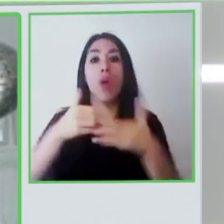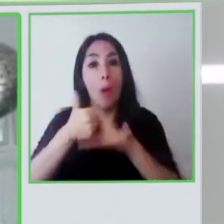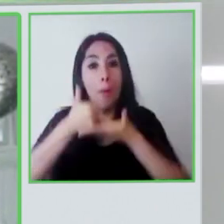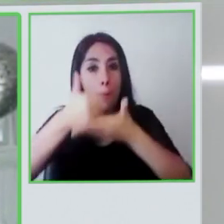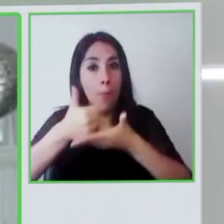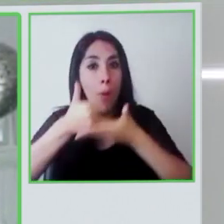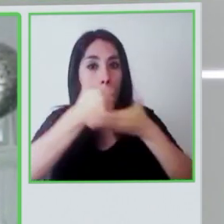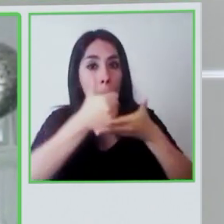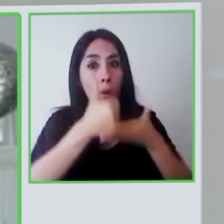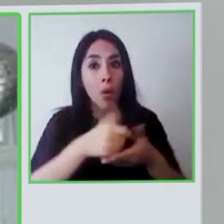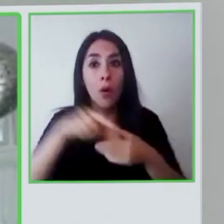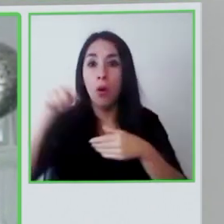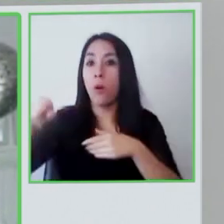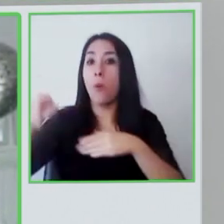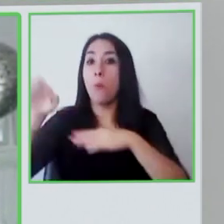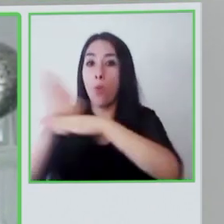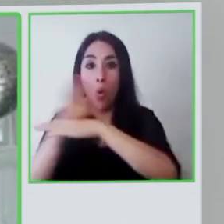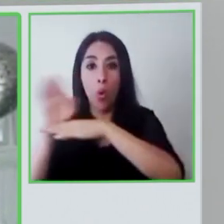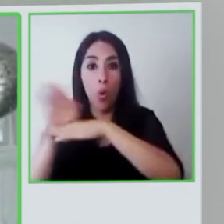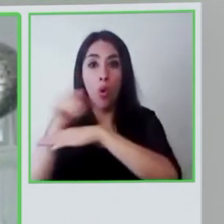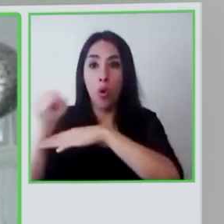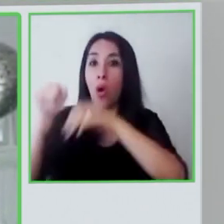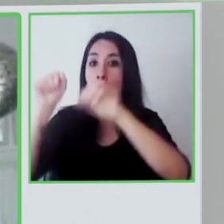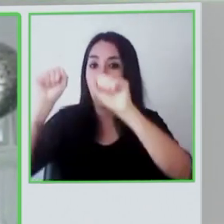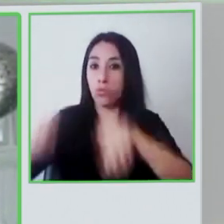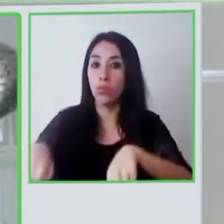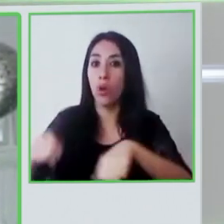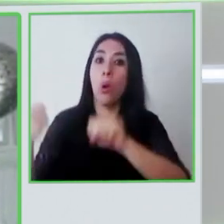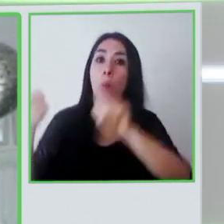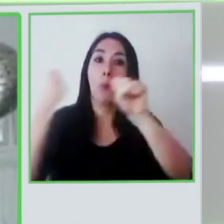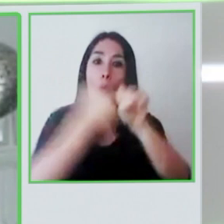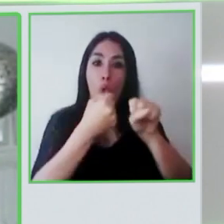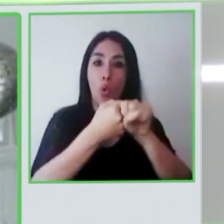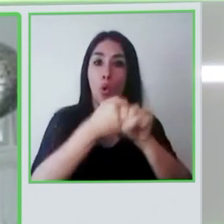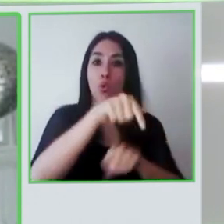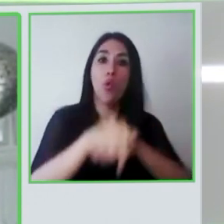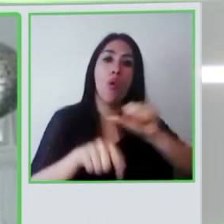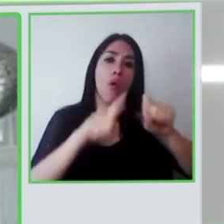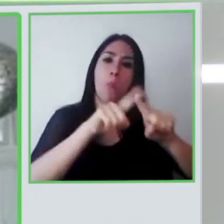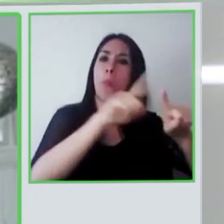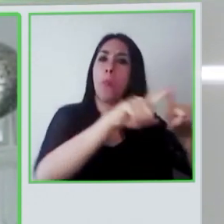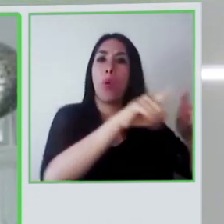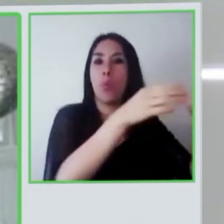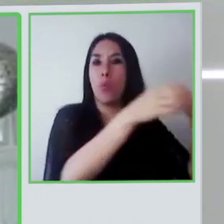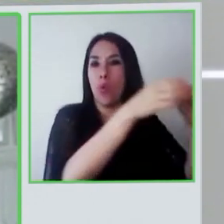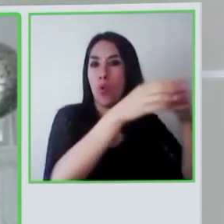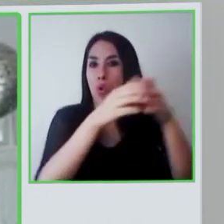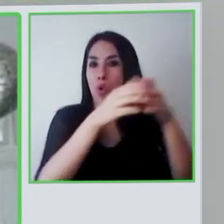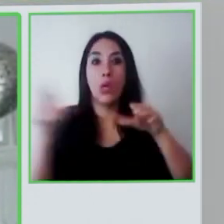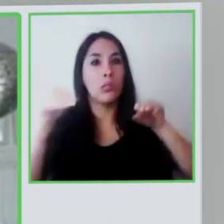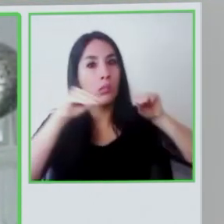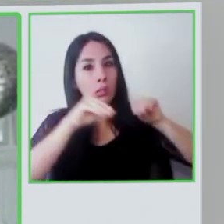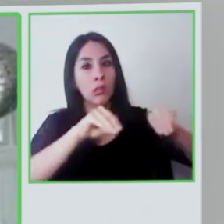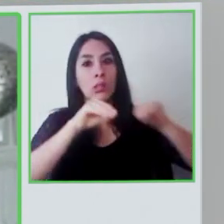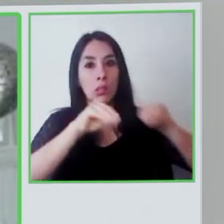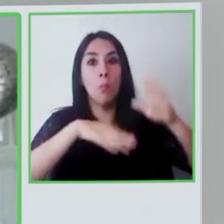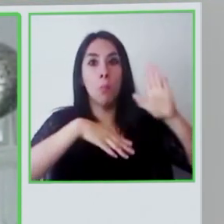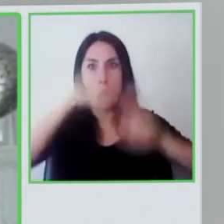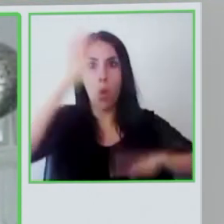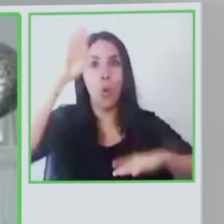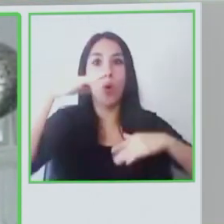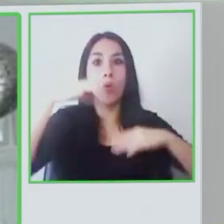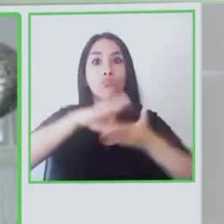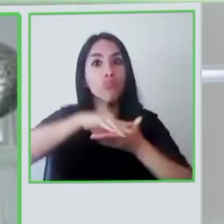those people and companies in a way to support also the organizations can learn more, do more, and make